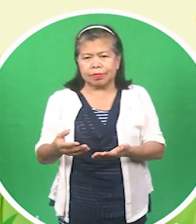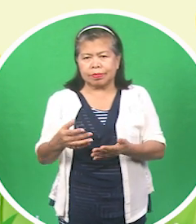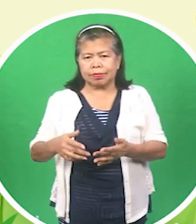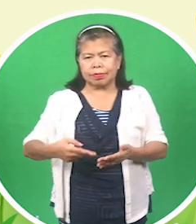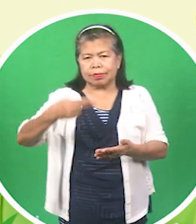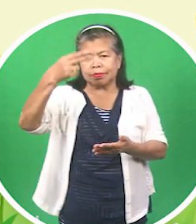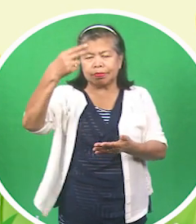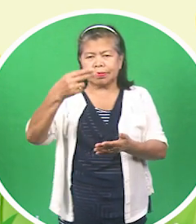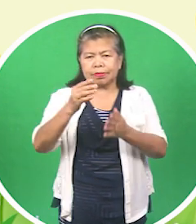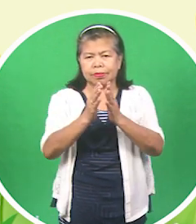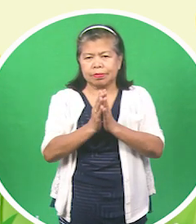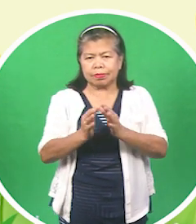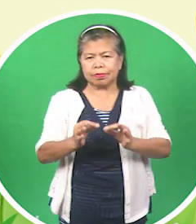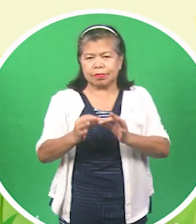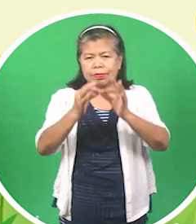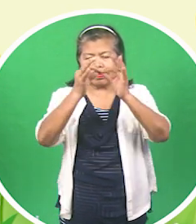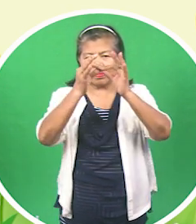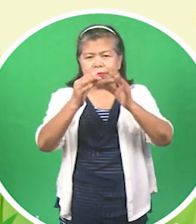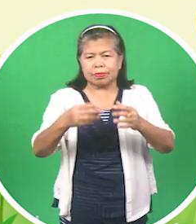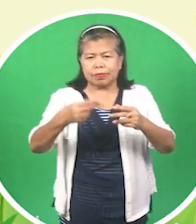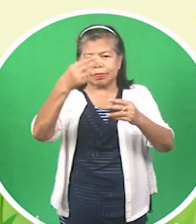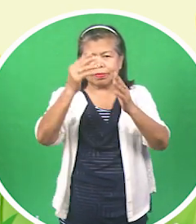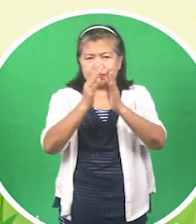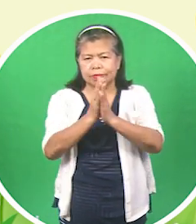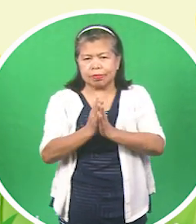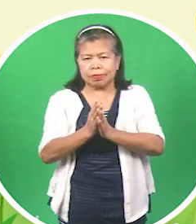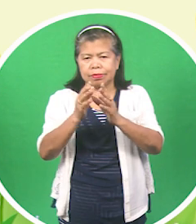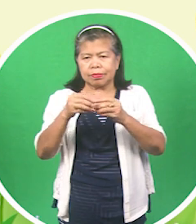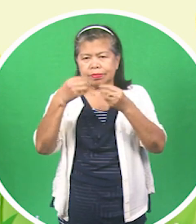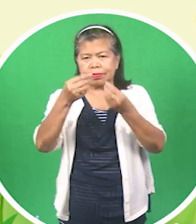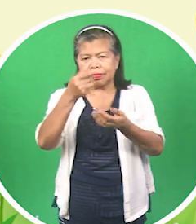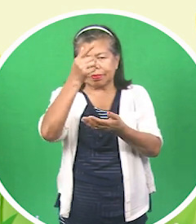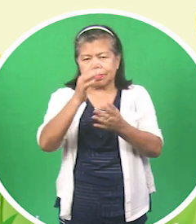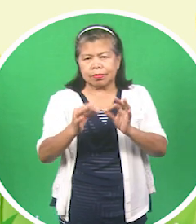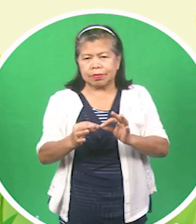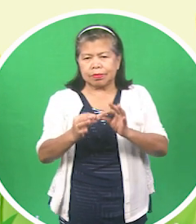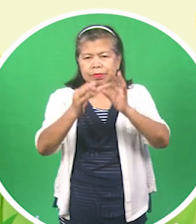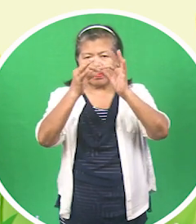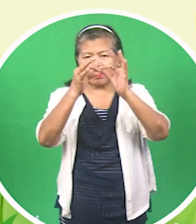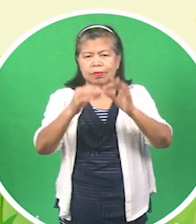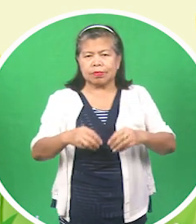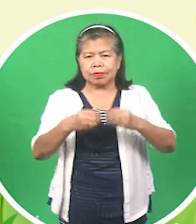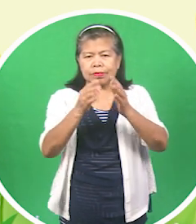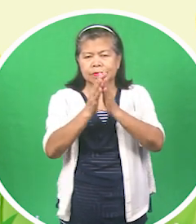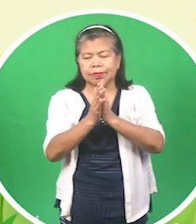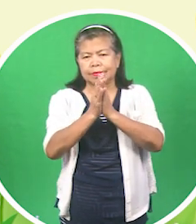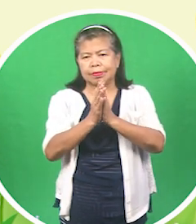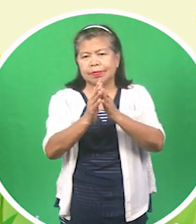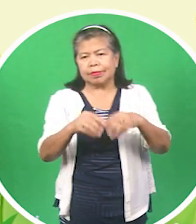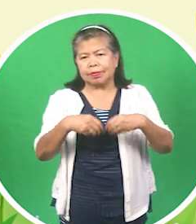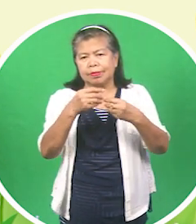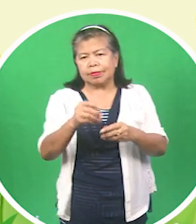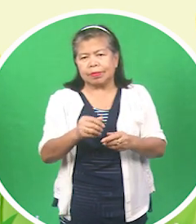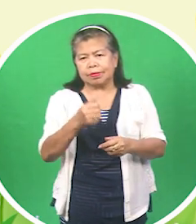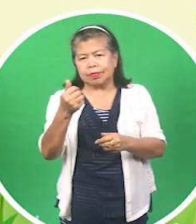Mass is the highest form of prayer? Yes, children, because it is in the Mass where we pray with